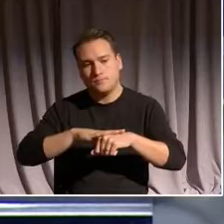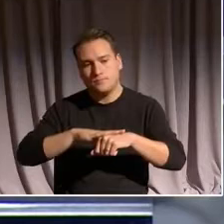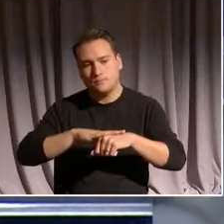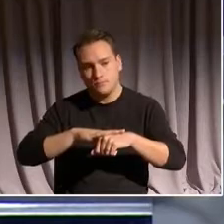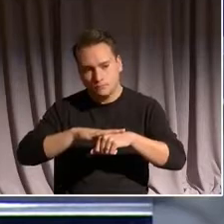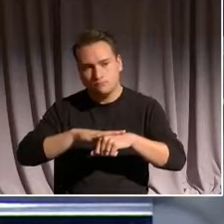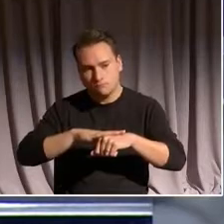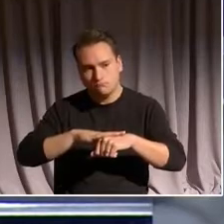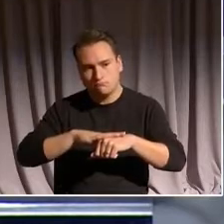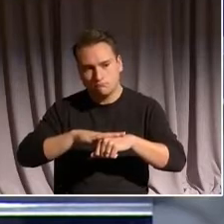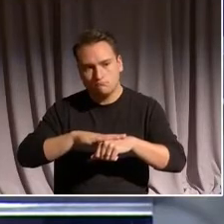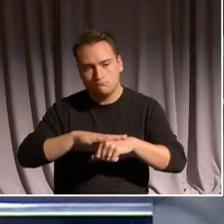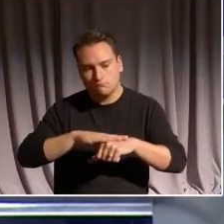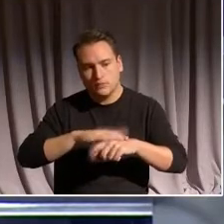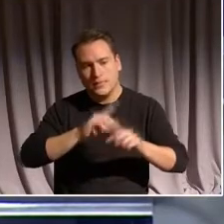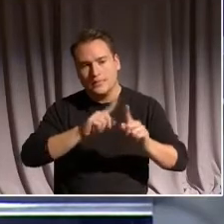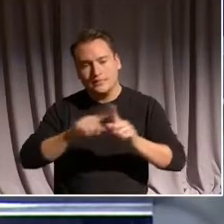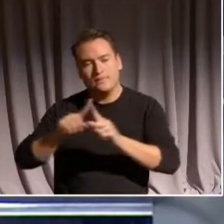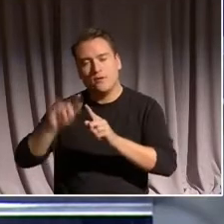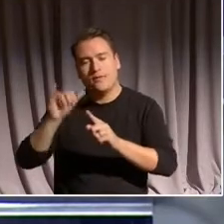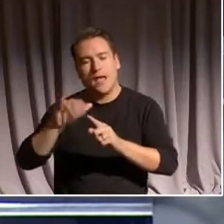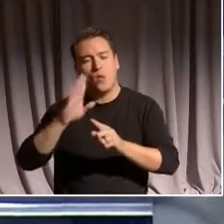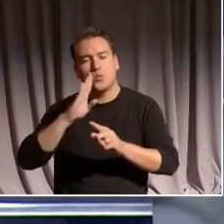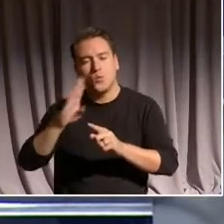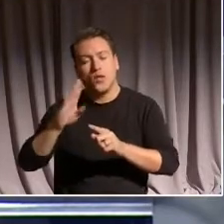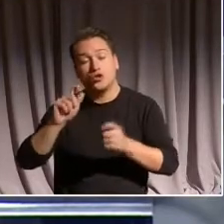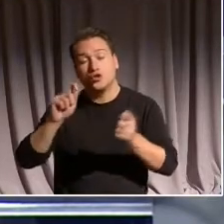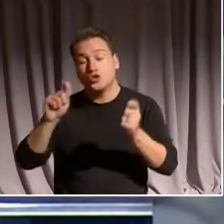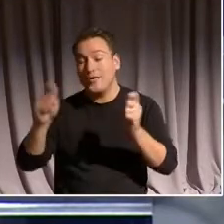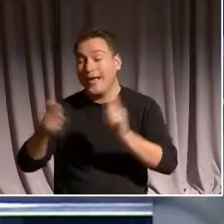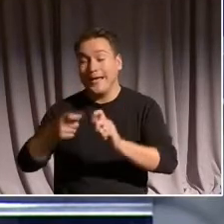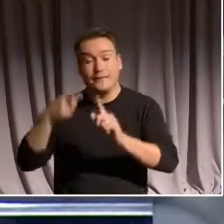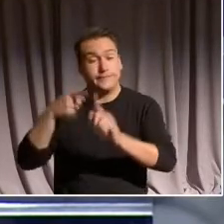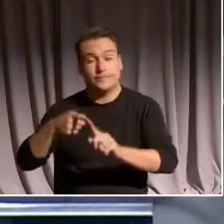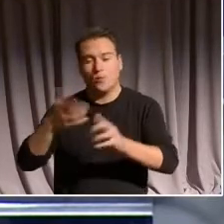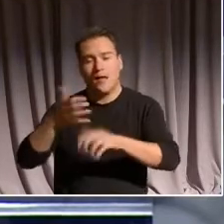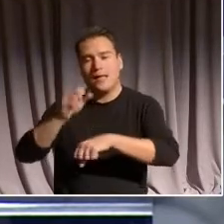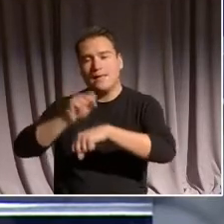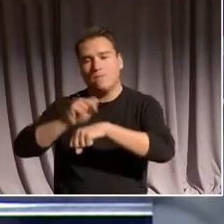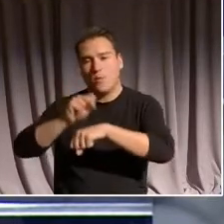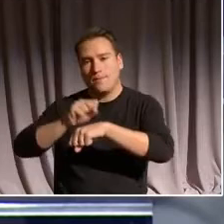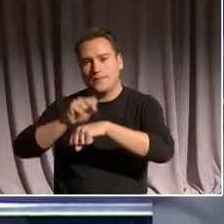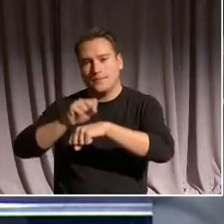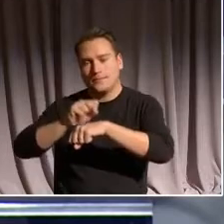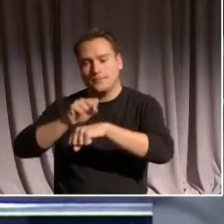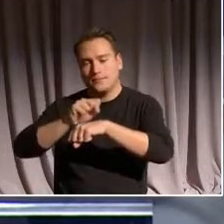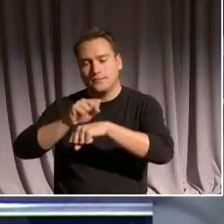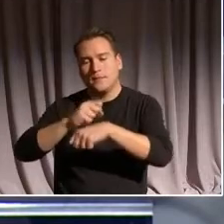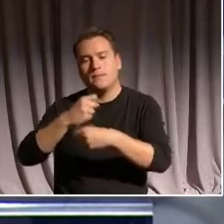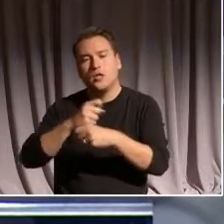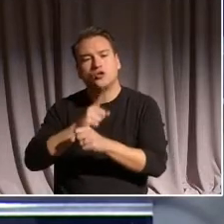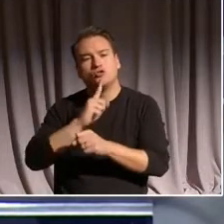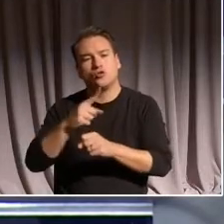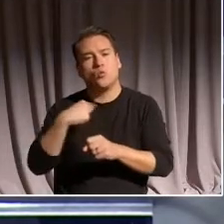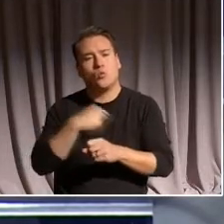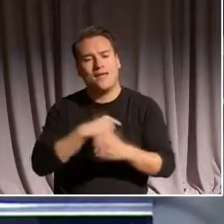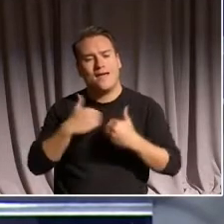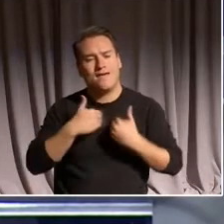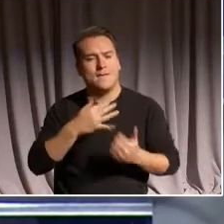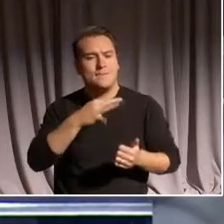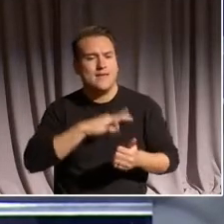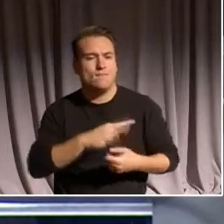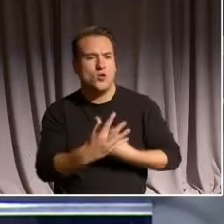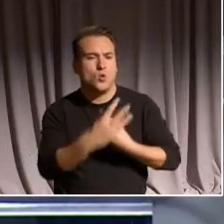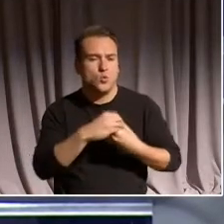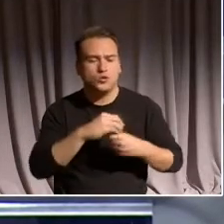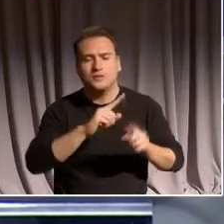other social determinants. One of those is employment, and we talk about the 8 CBS settings rule and meaningful inclusion in communities. We